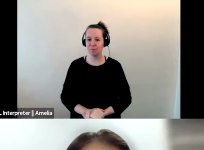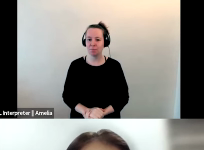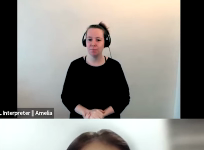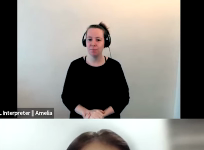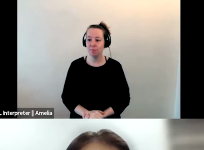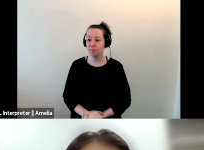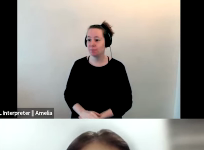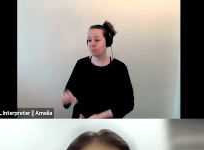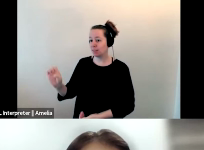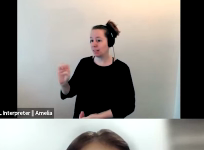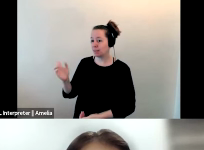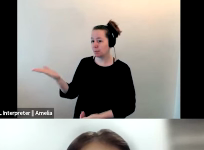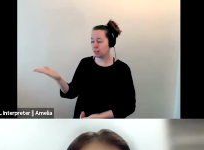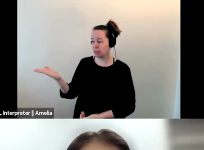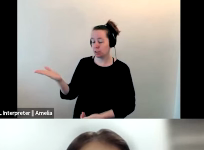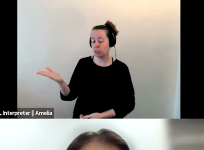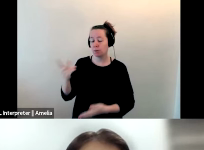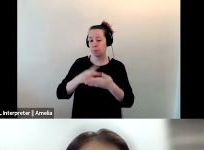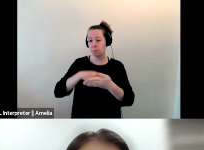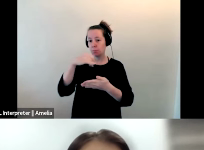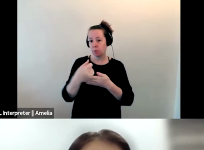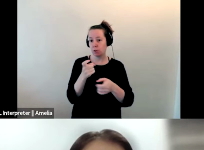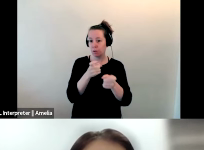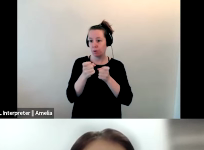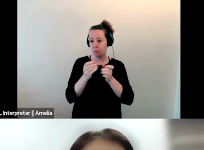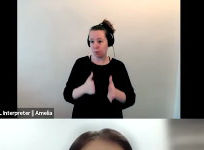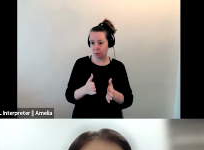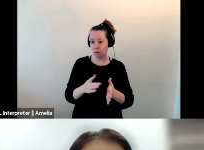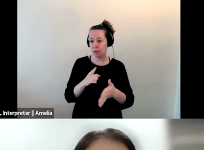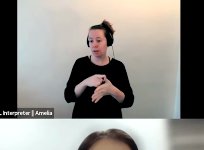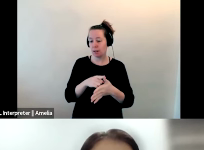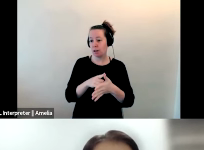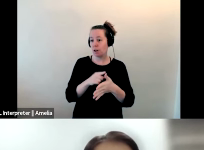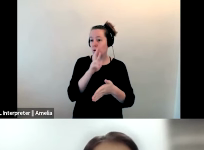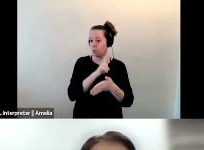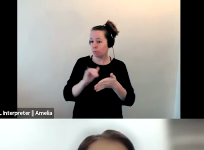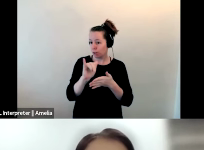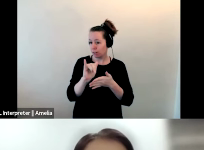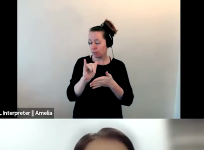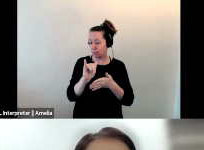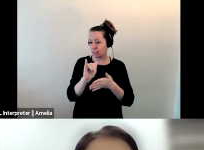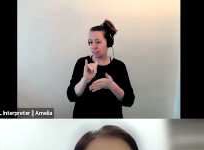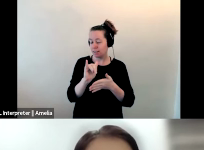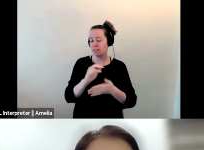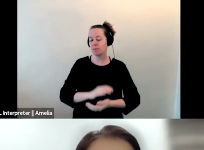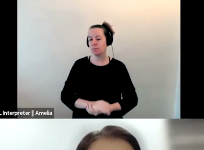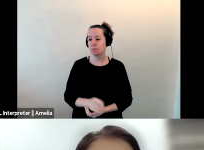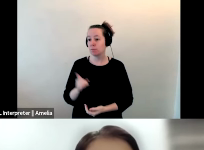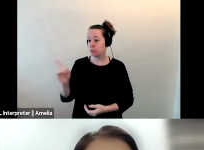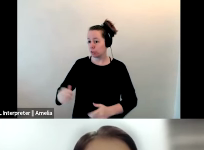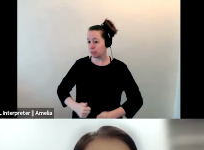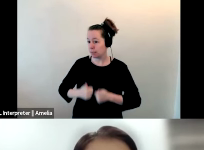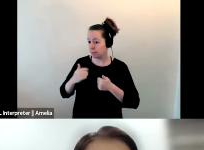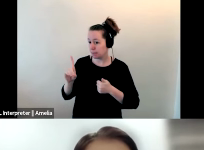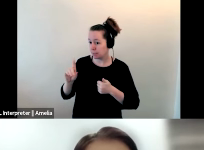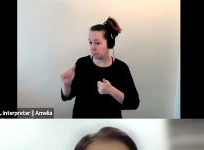Elizabeth is a project coordinator with Magnet at Ryerson University. She has the lived experience of having a